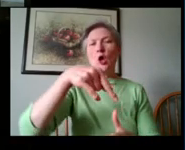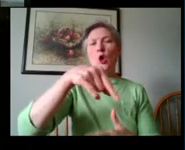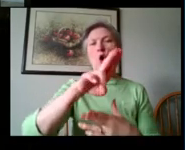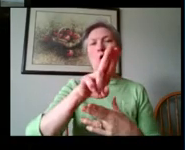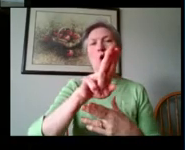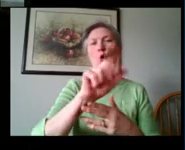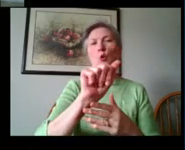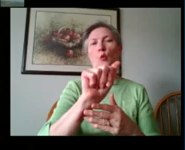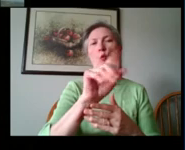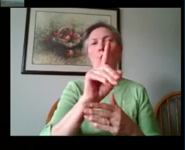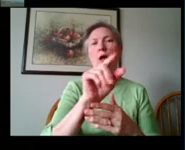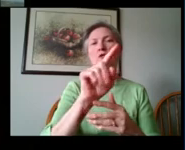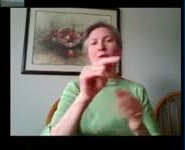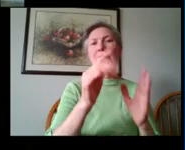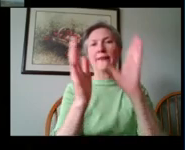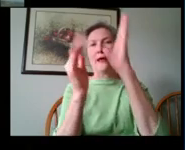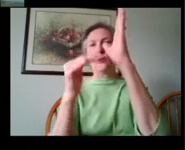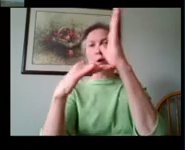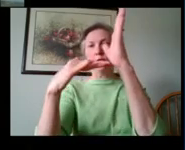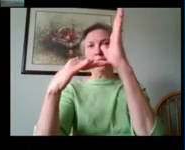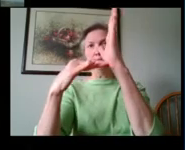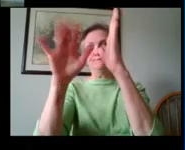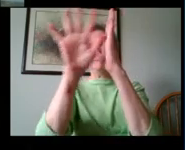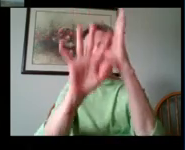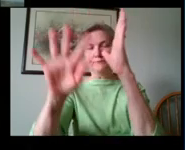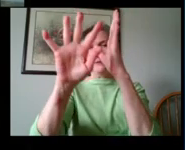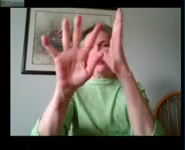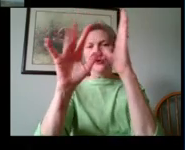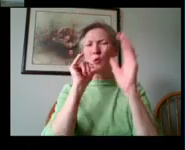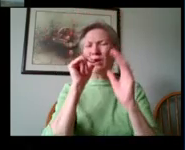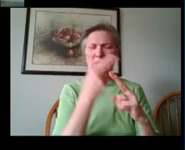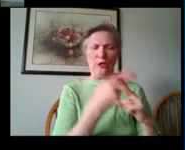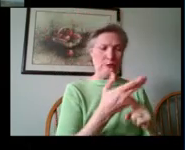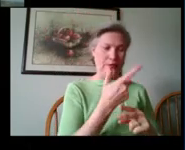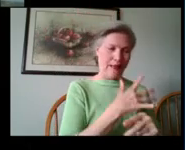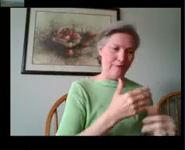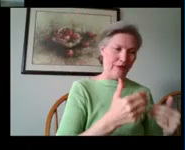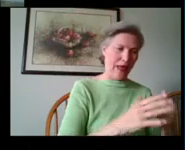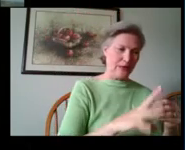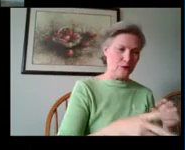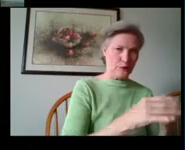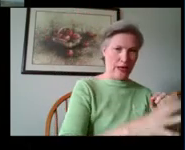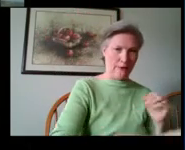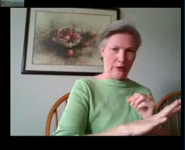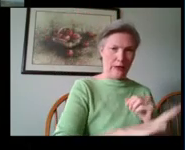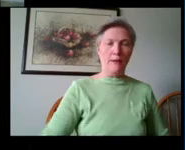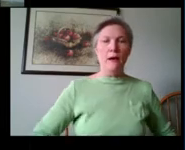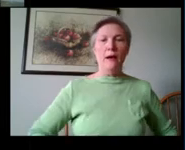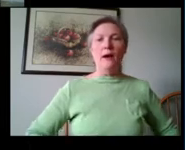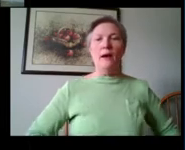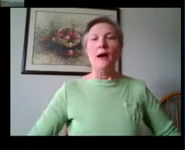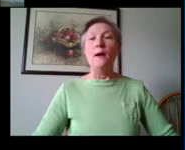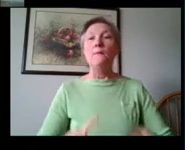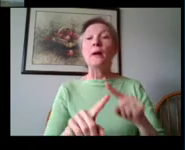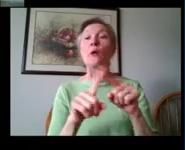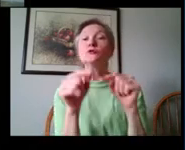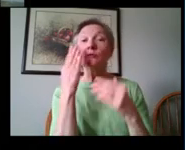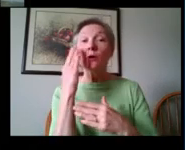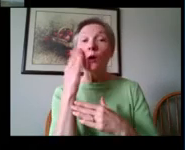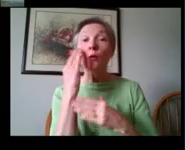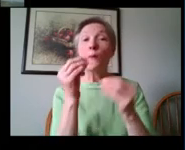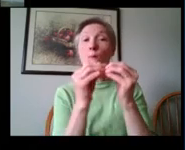that we're not taking up all that extra space with that stuff that we don't need right now. But I wanted you to be aware that